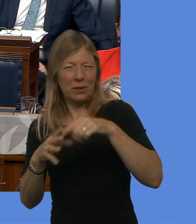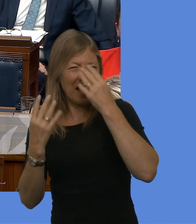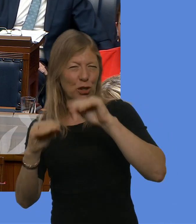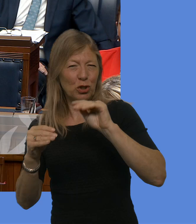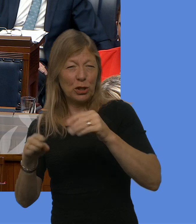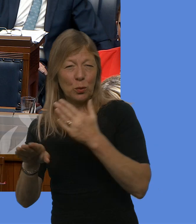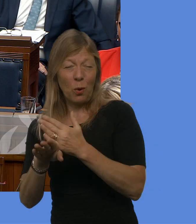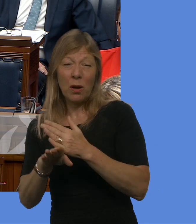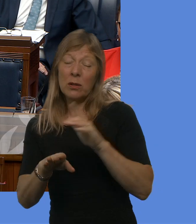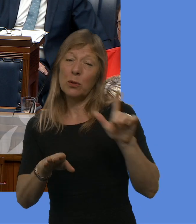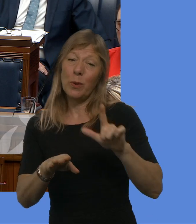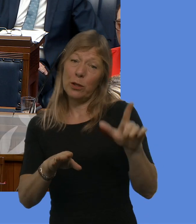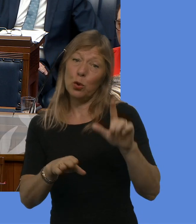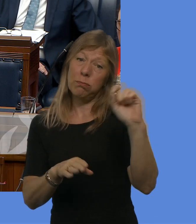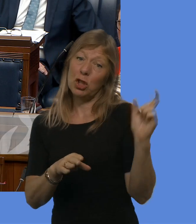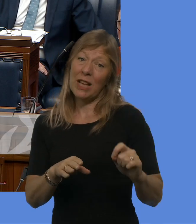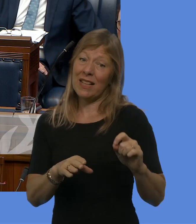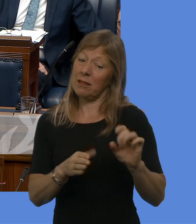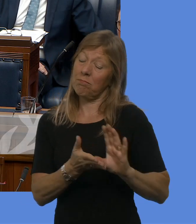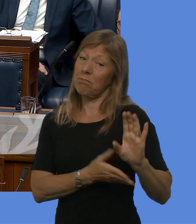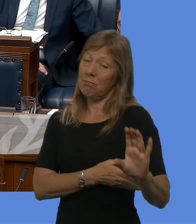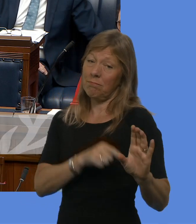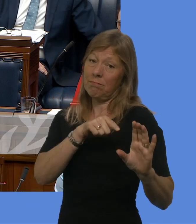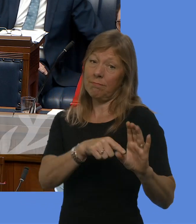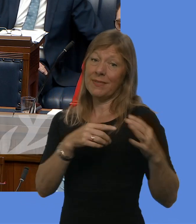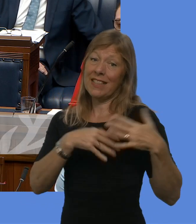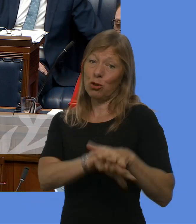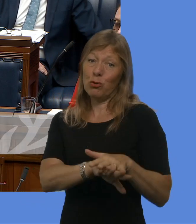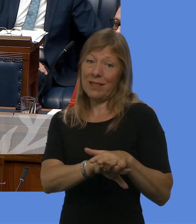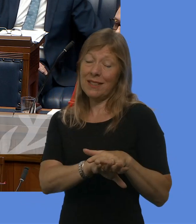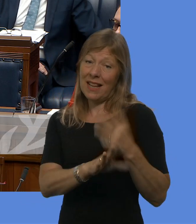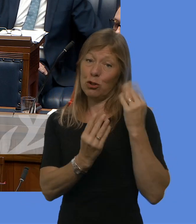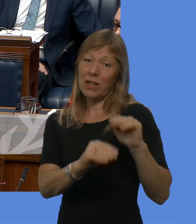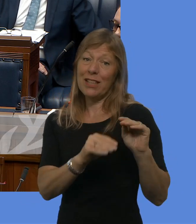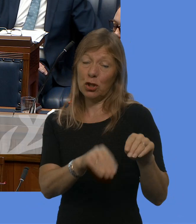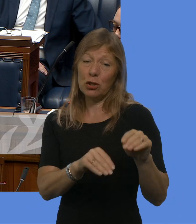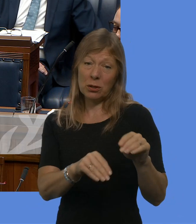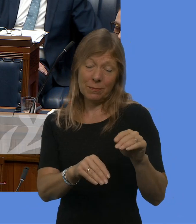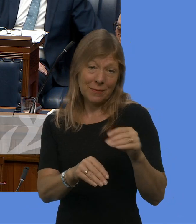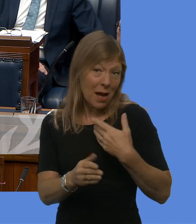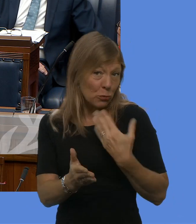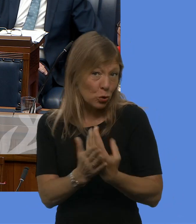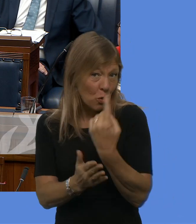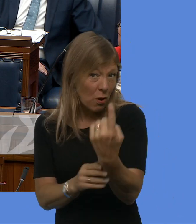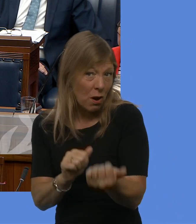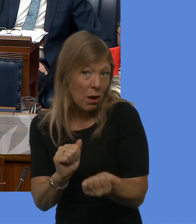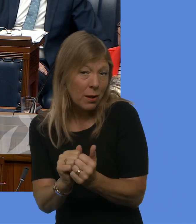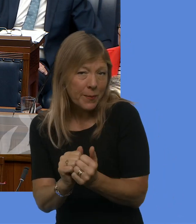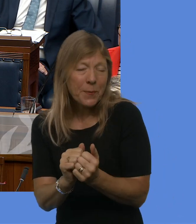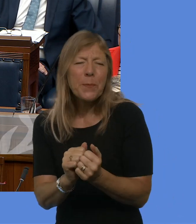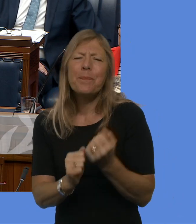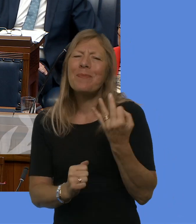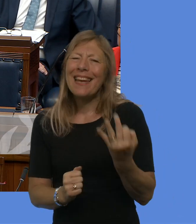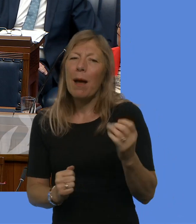school estate in that period. And I'm sure the member will agree, with only 8% of pupils attending integrated